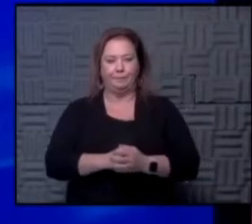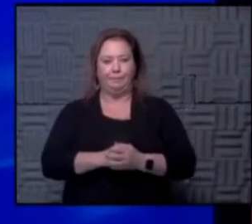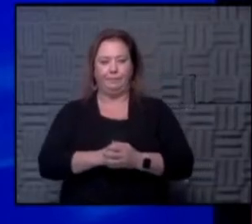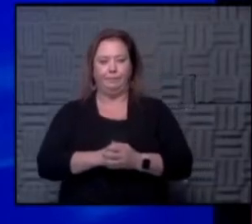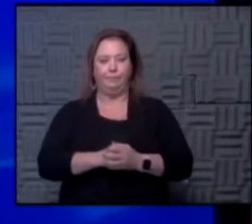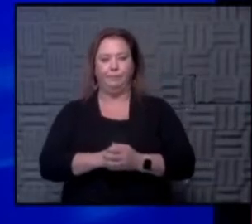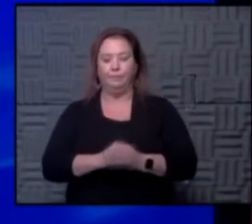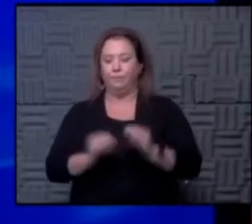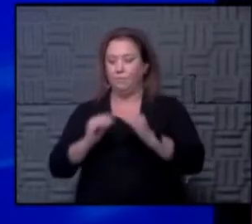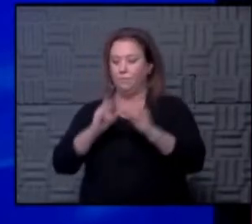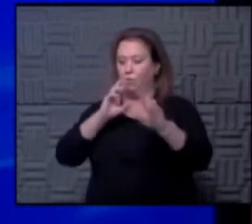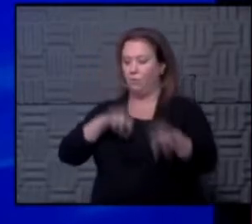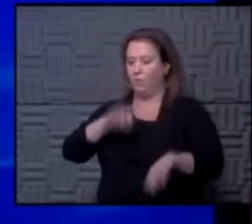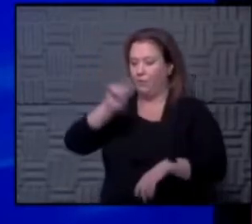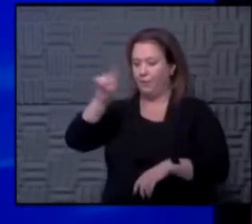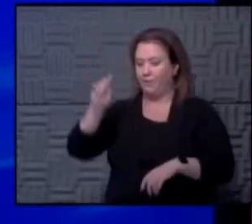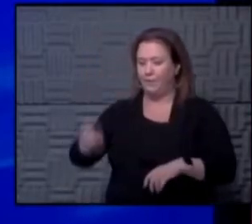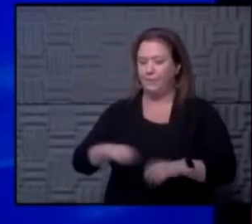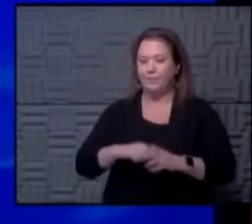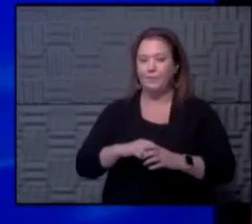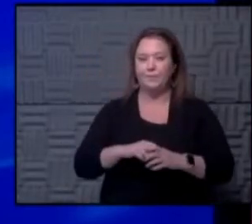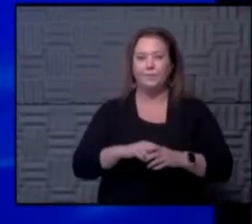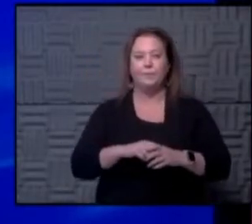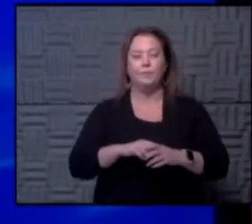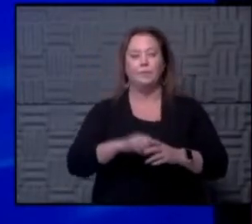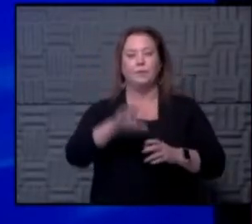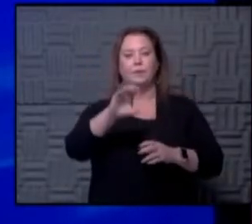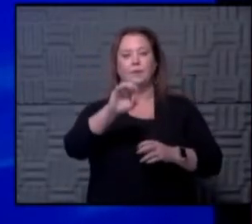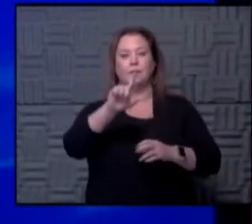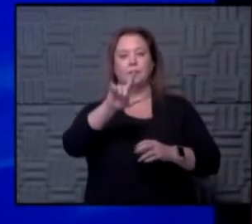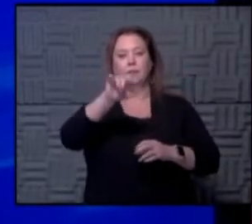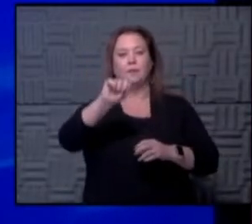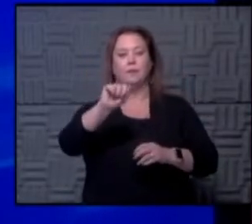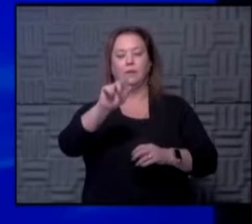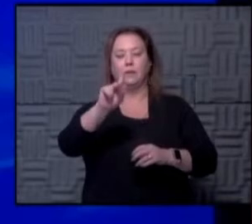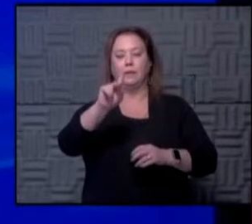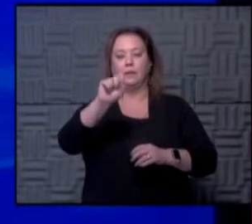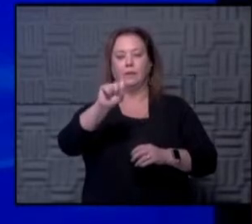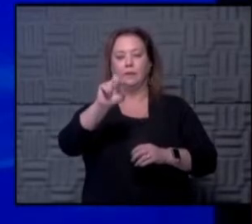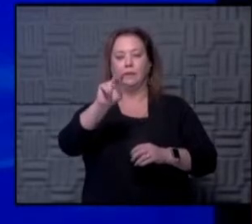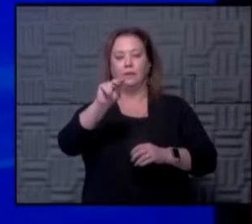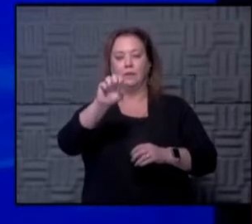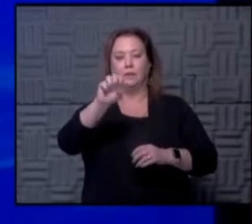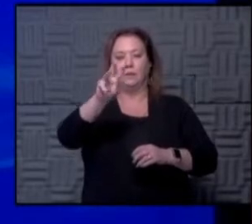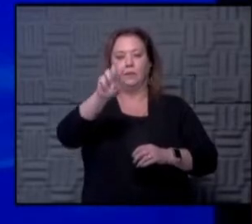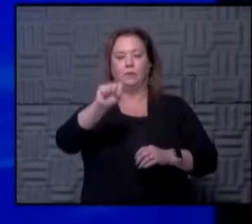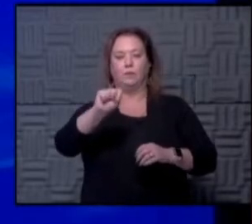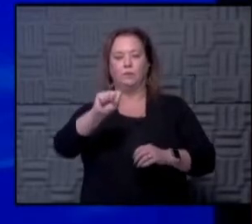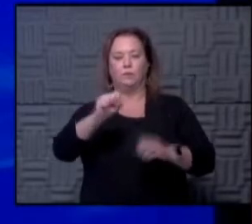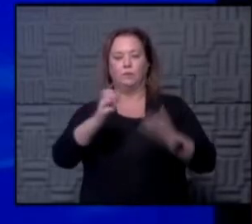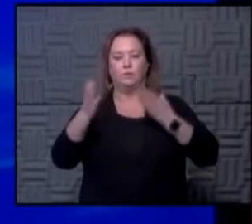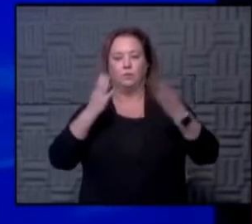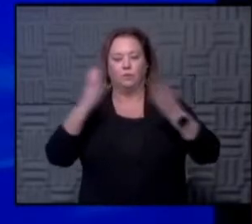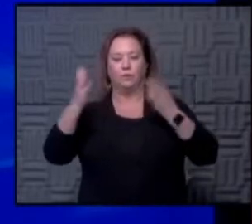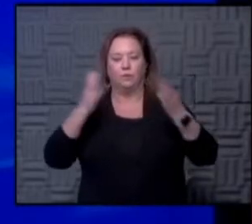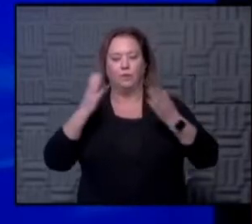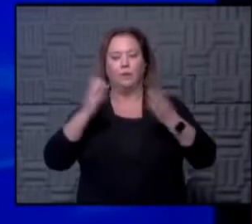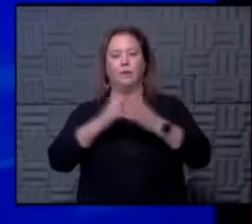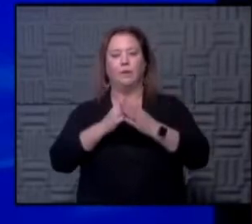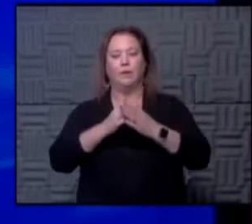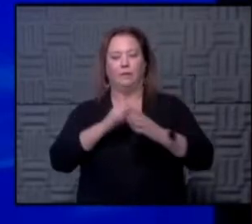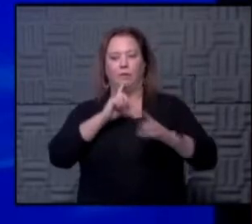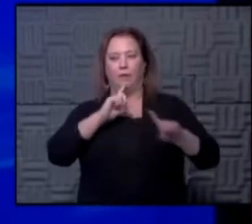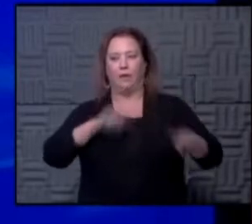More reporter questions? Hi, this is Celia at the Kansas News Service. I apologize if you already answered this. I could go back and listen later.